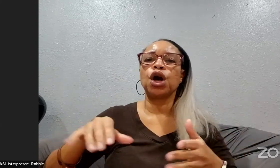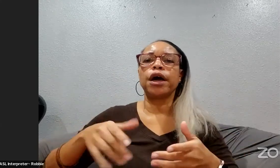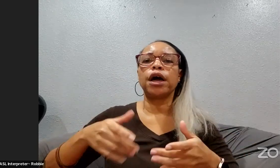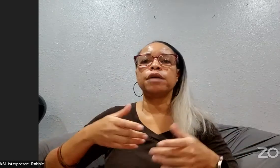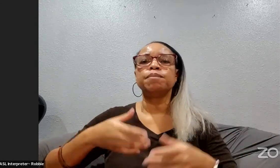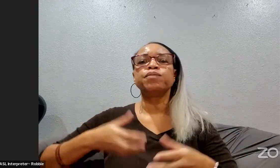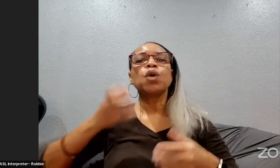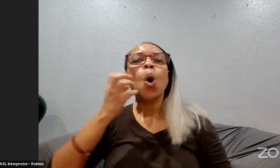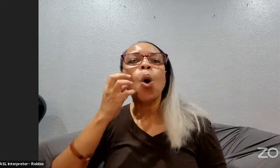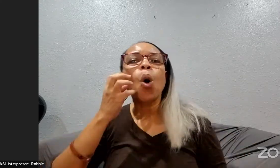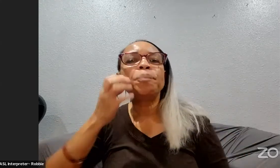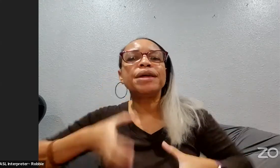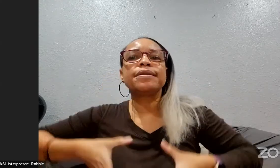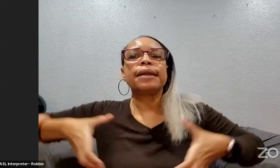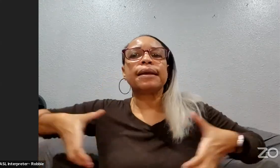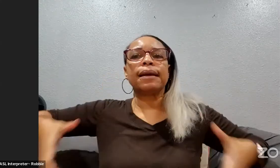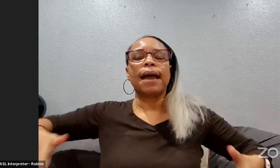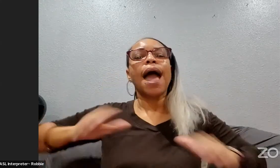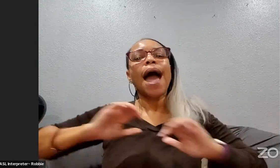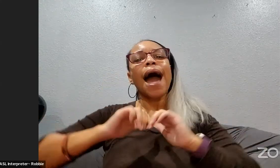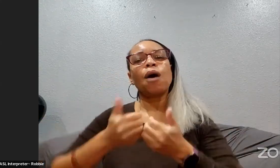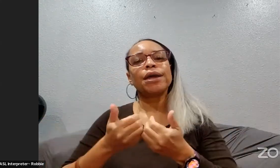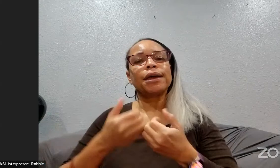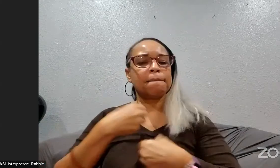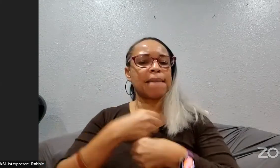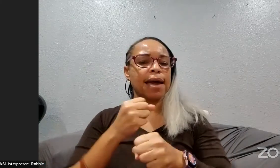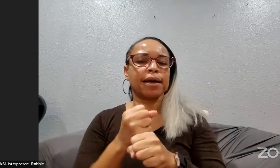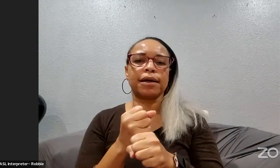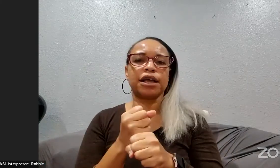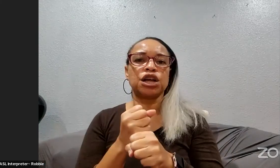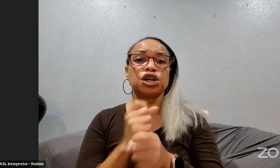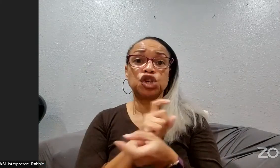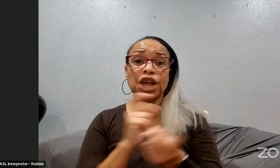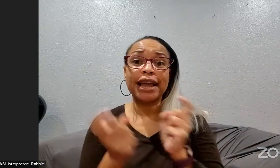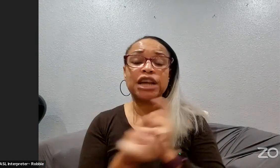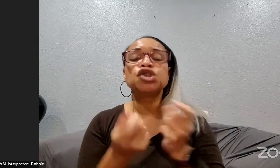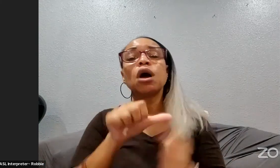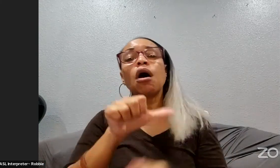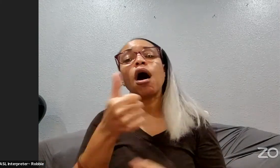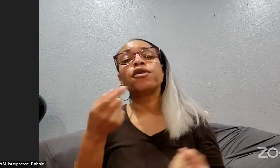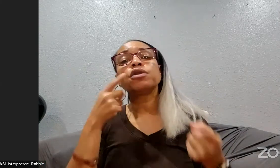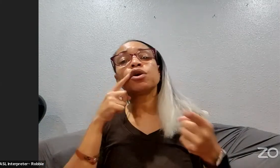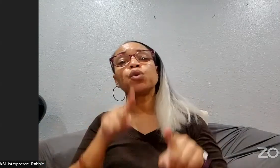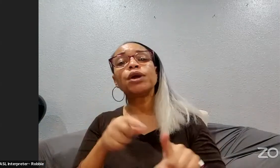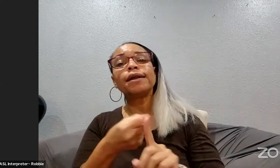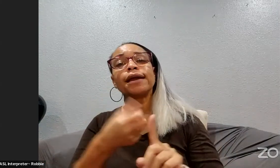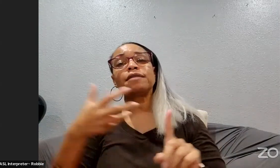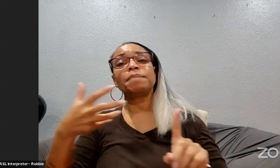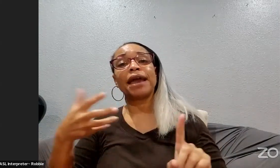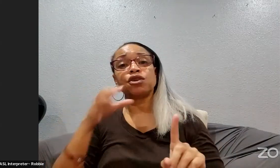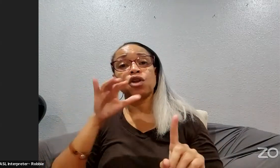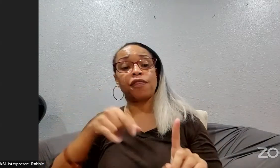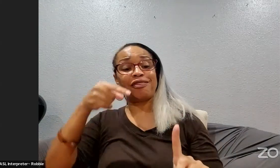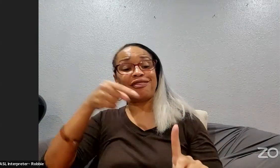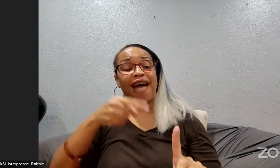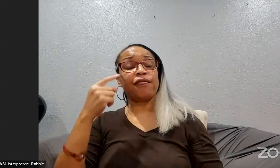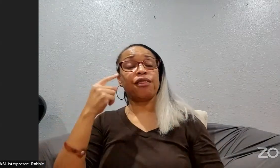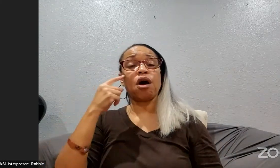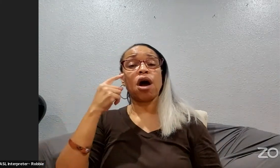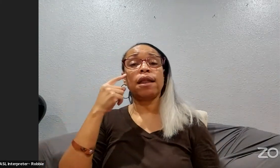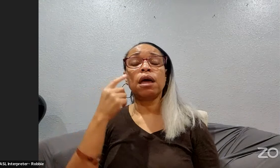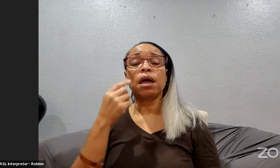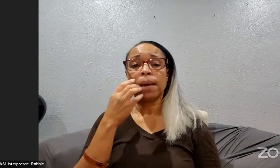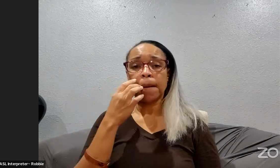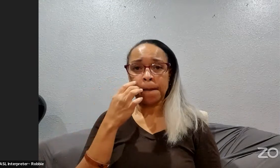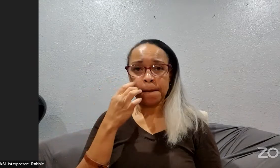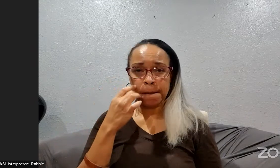pool all of our talent and resources together to make meaningful change? Others agreed and expanded upon these thoughts. The